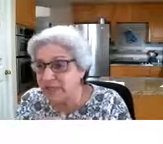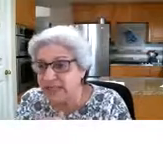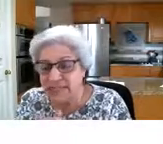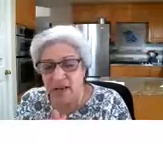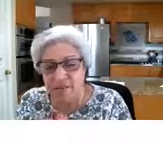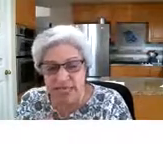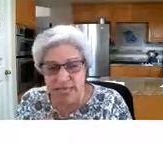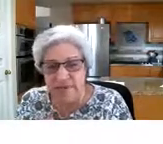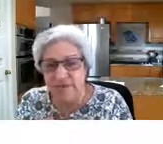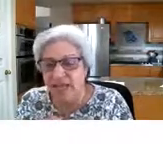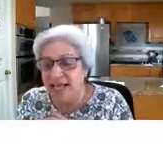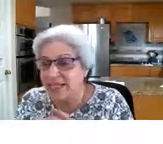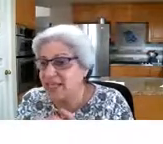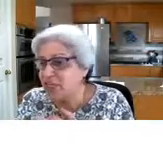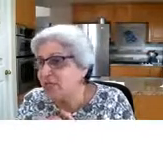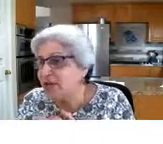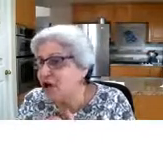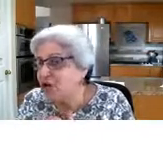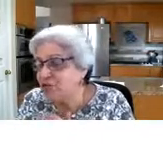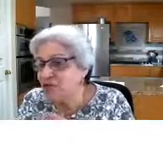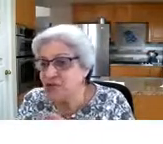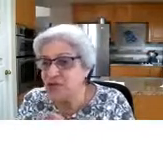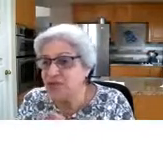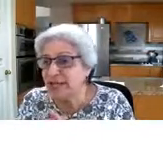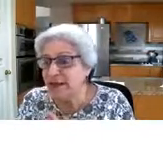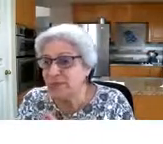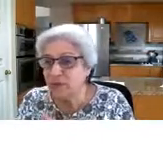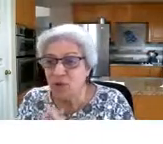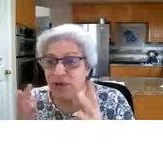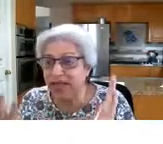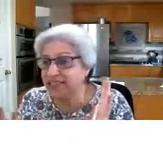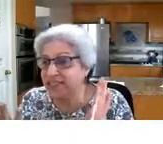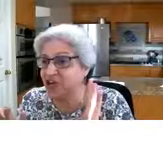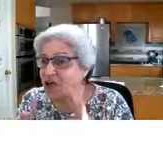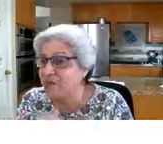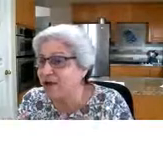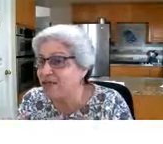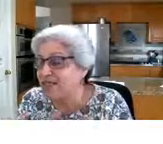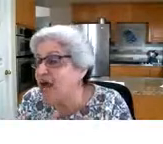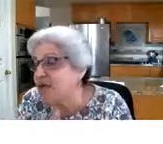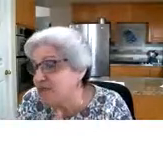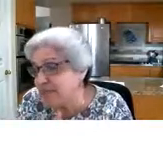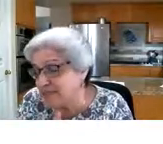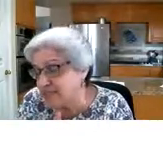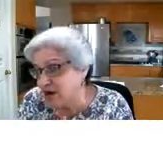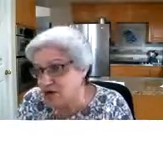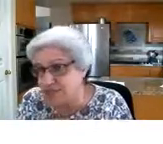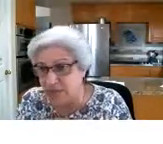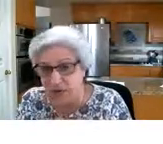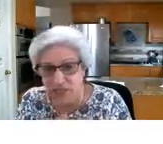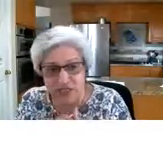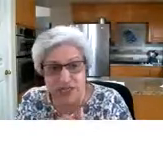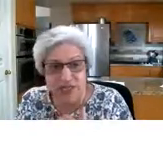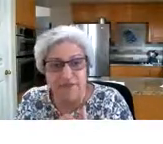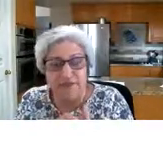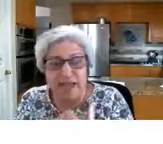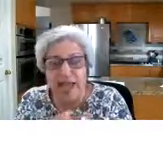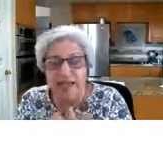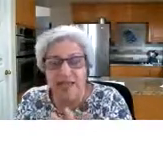from company to company is that you might also use what we like to talk about as the condiments on our